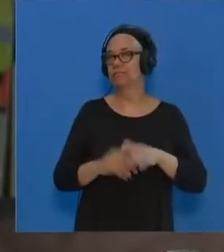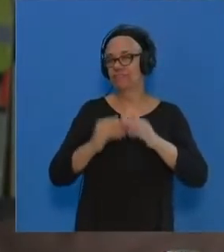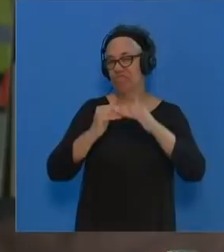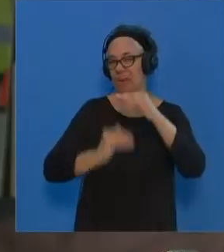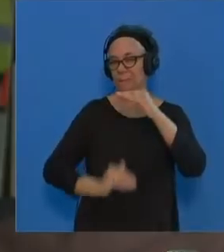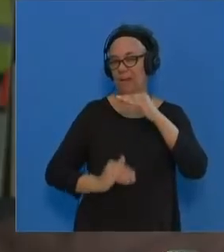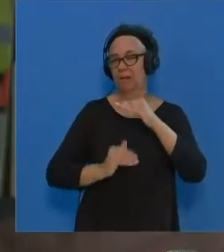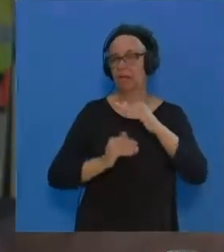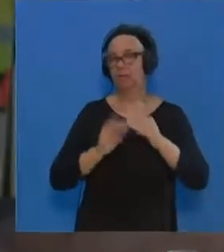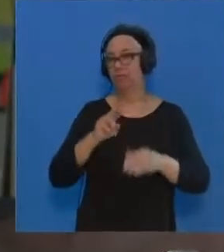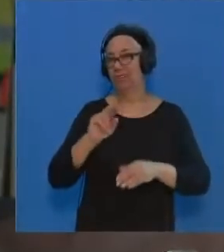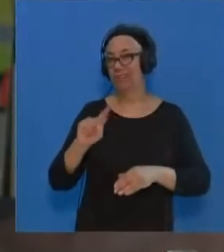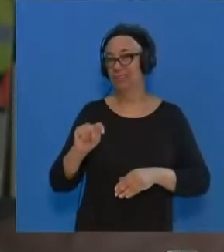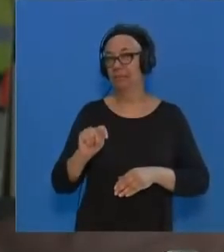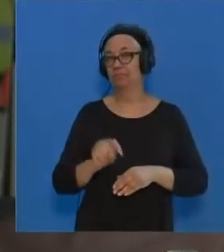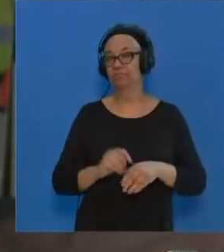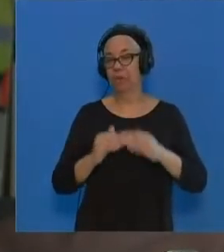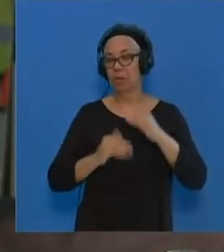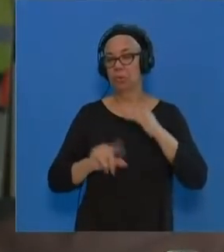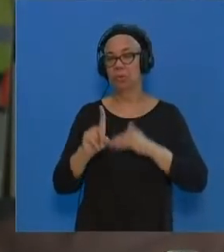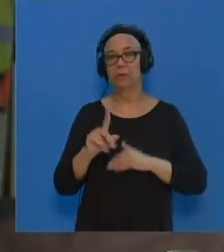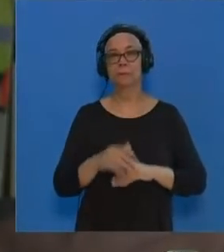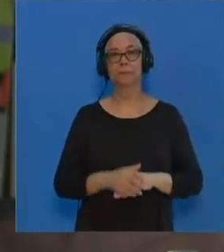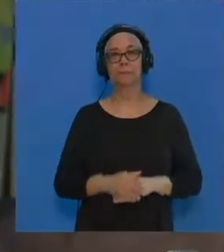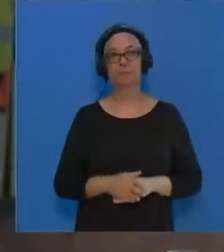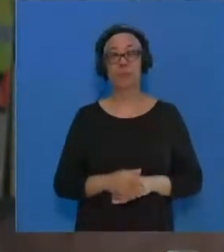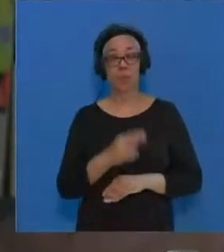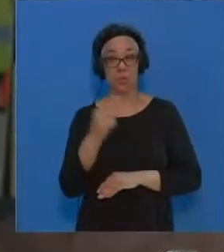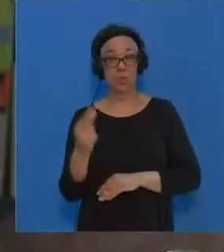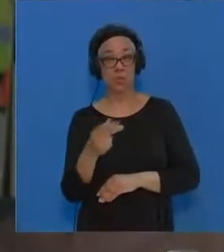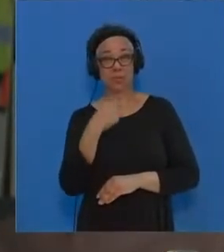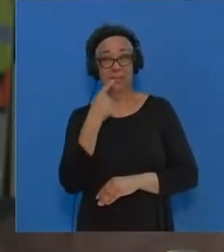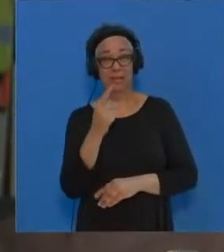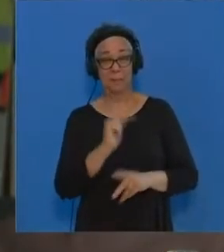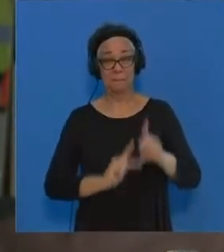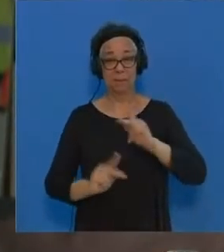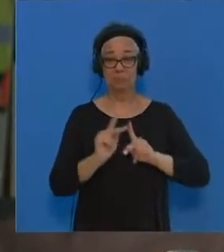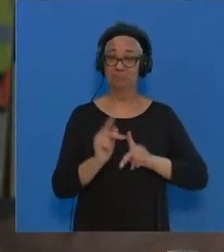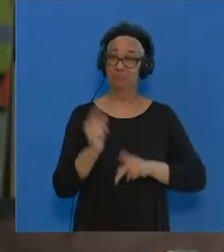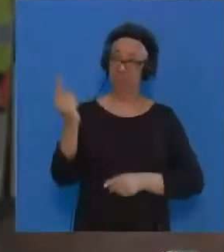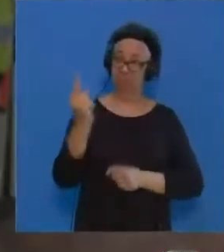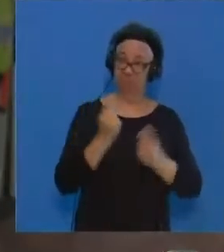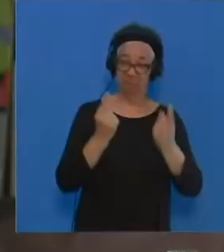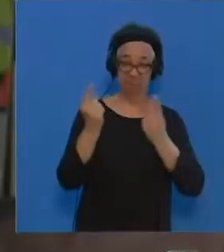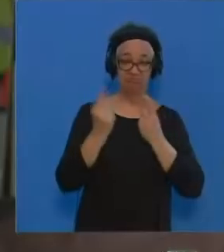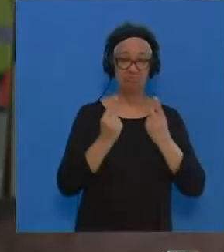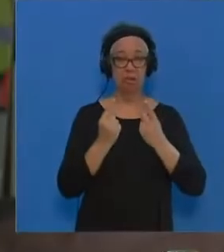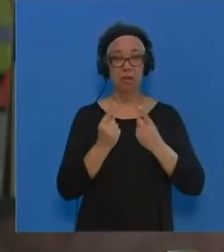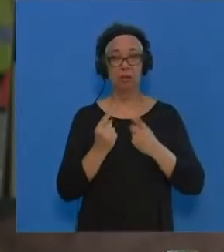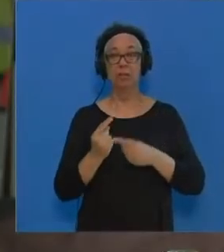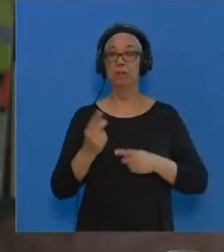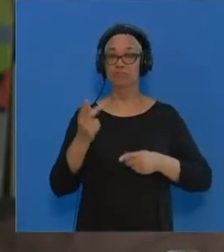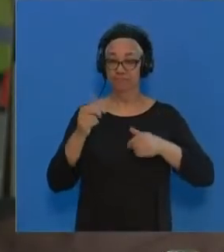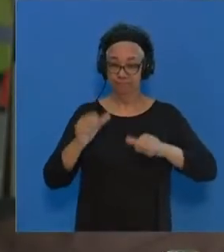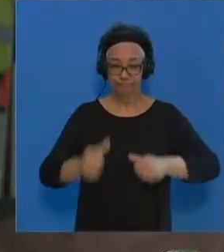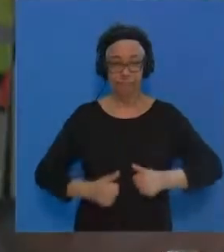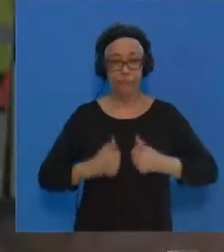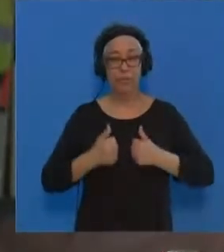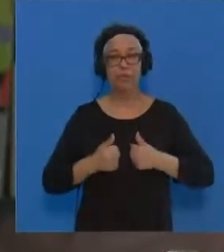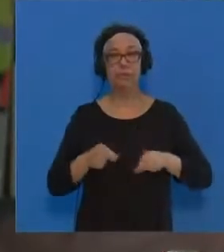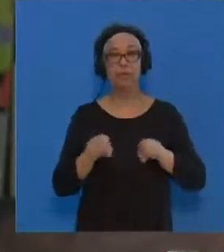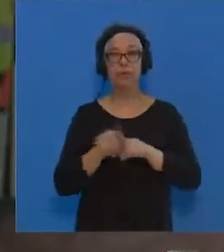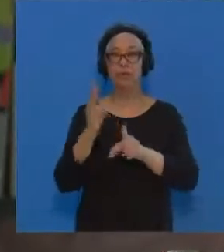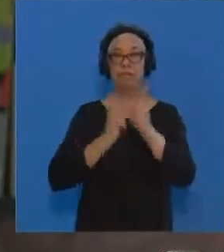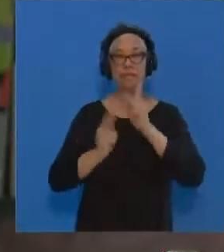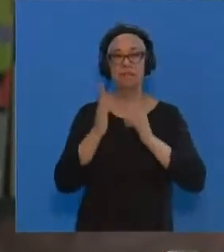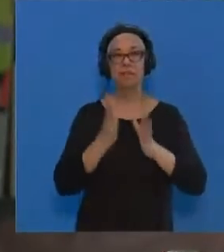At Thursday's press conference, I detailed the process that incoming travelers, residents, and visitors will be required to take when entering Bermuda